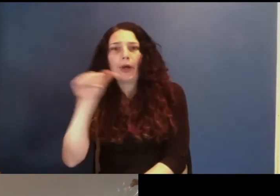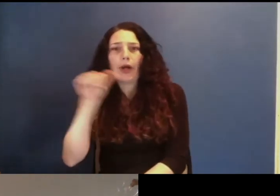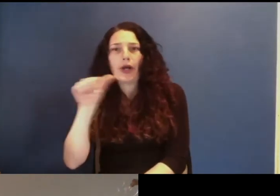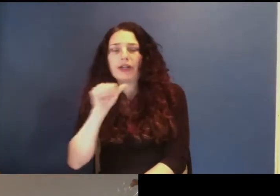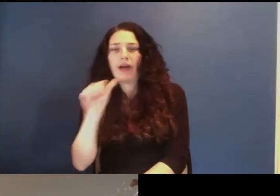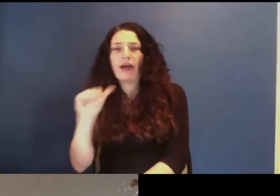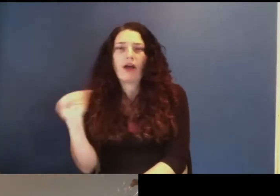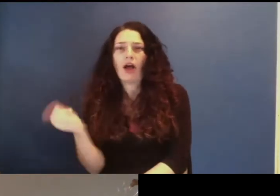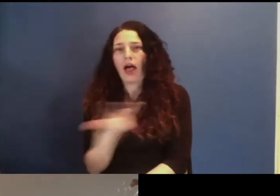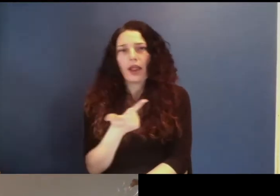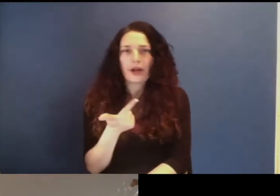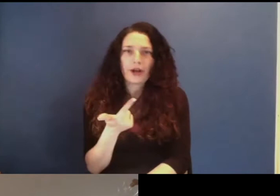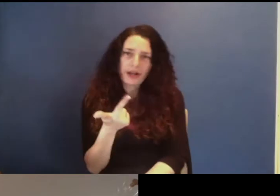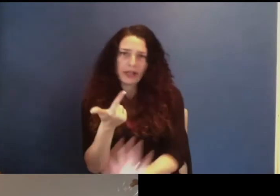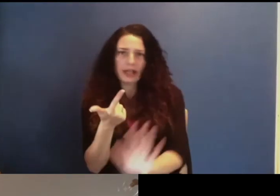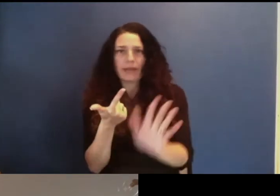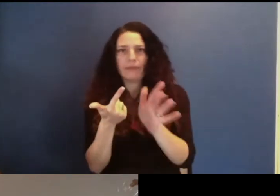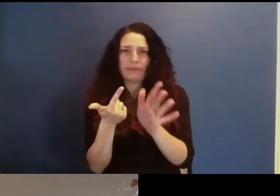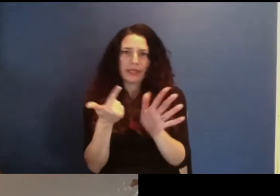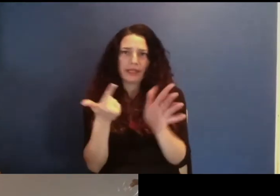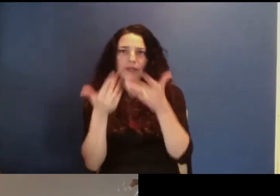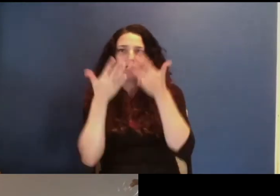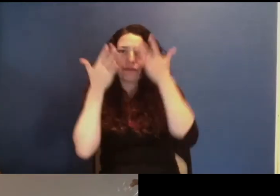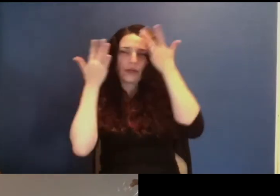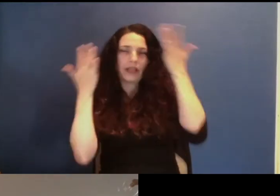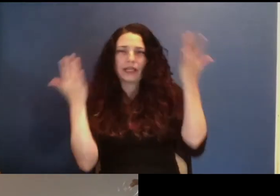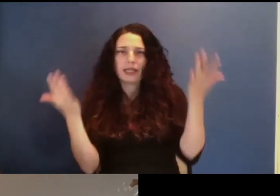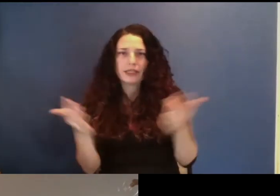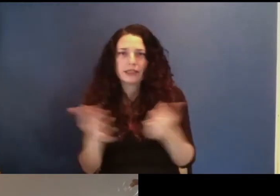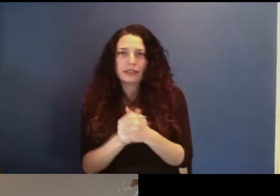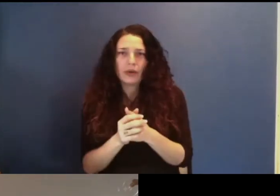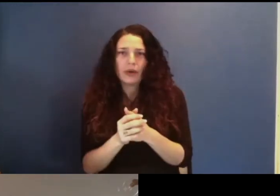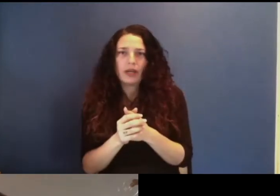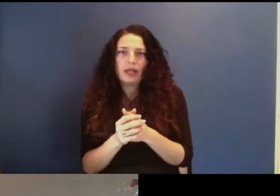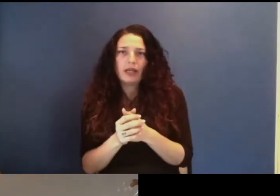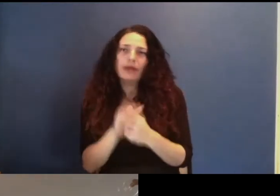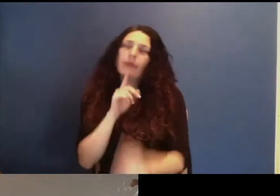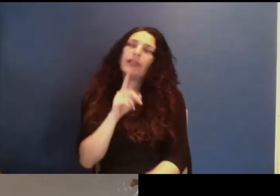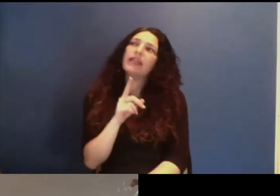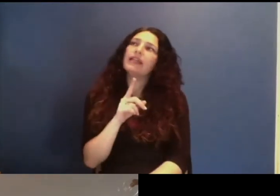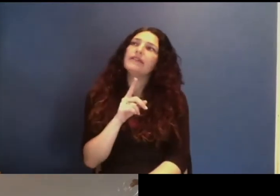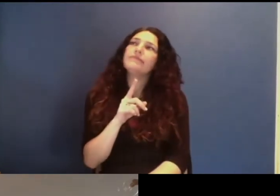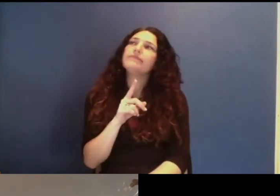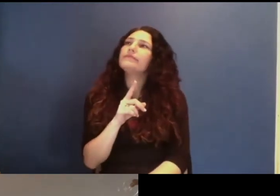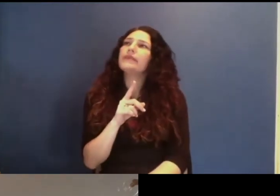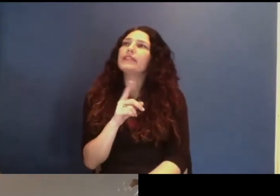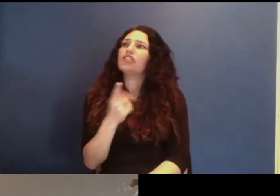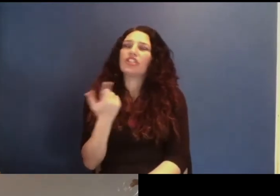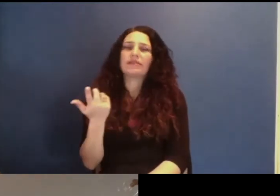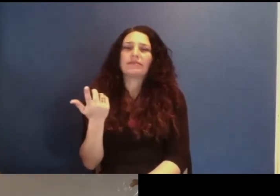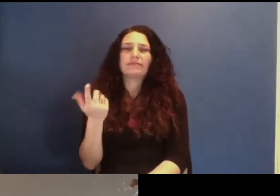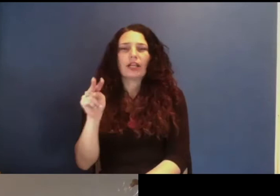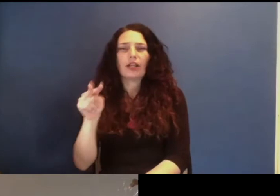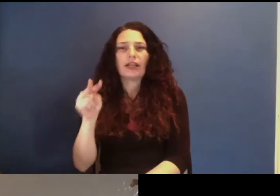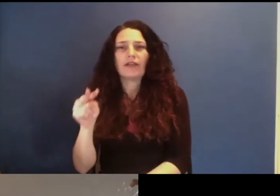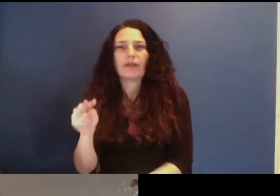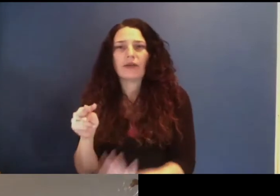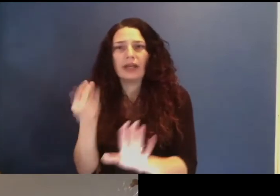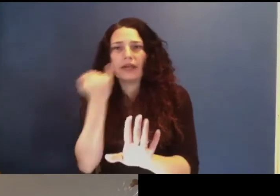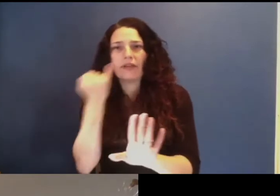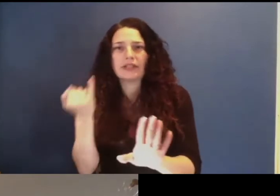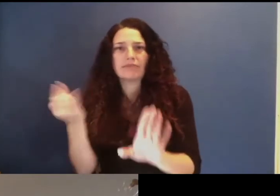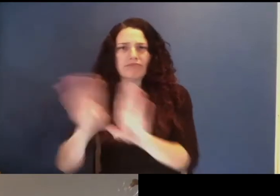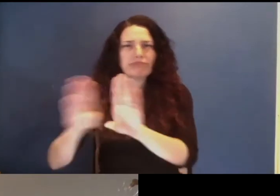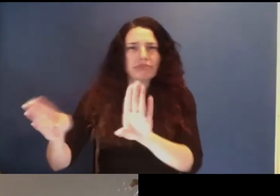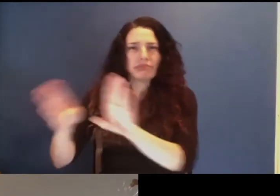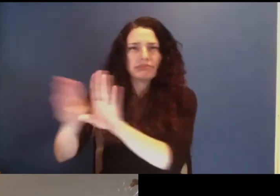So like queer spaces are not, so again, disabled people are shut out again. And again, you know, again, it's not Dr. Evil around a boardroom being